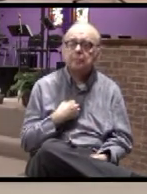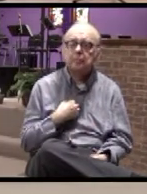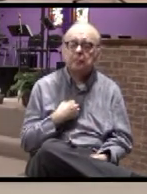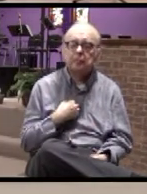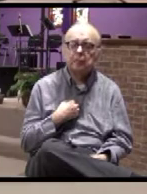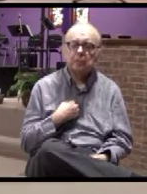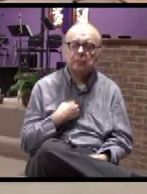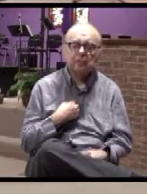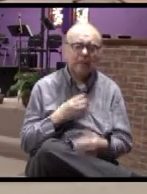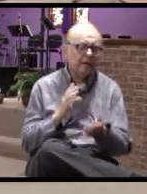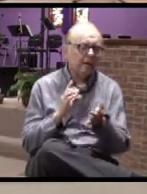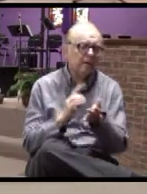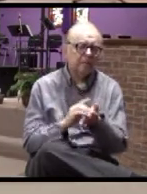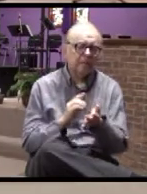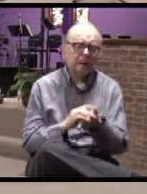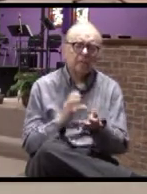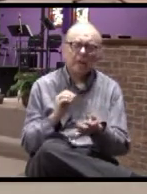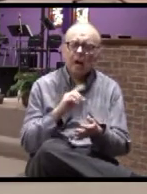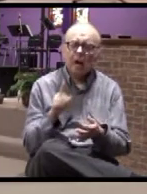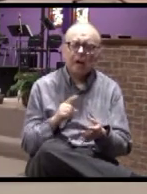was it Dr. Oz you were watching?